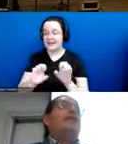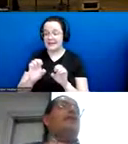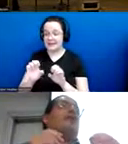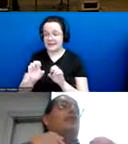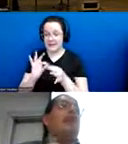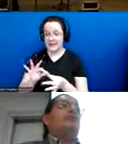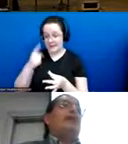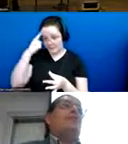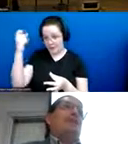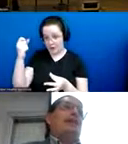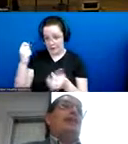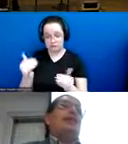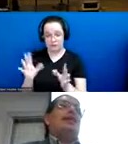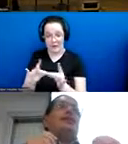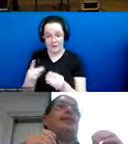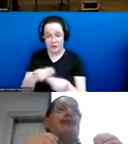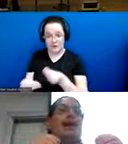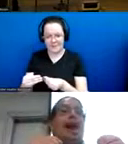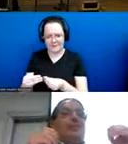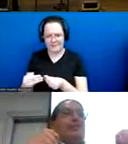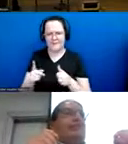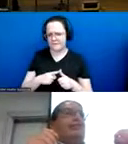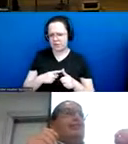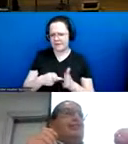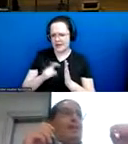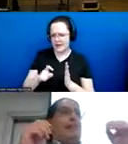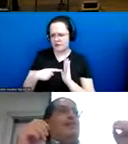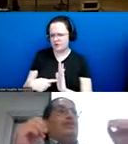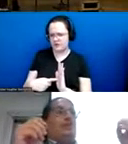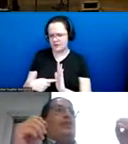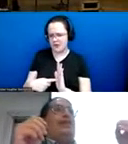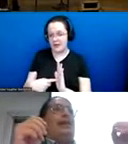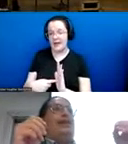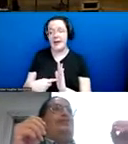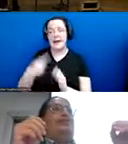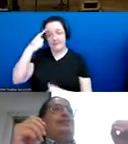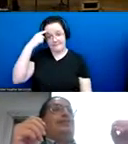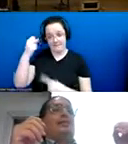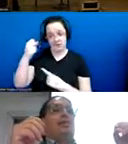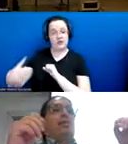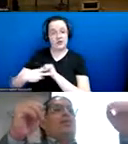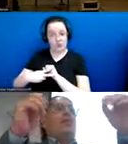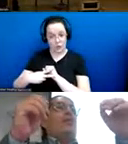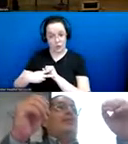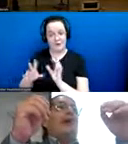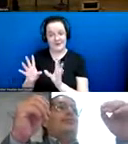swapping, we have to demonstrate that after the memories store the entanglement,